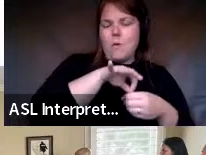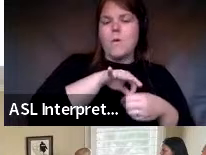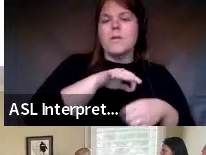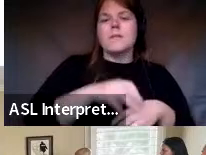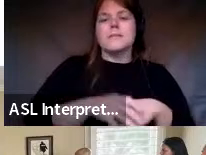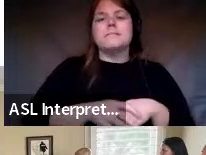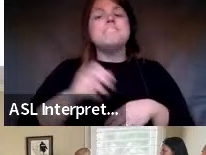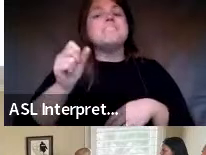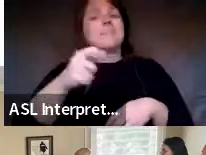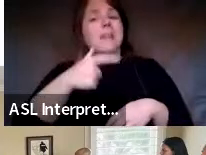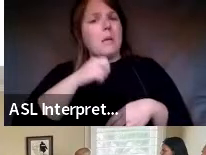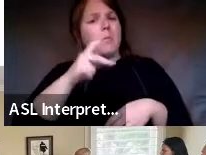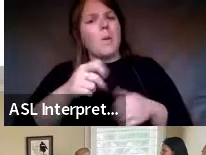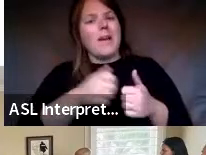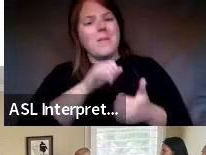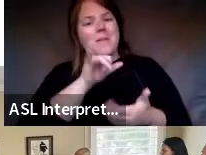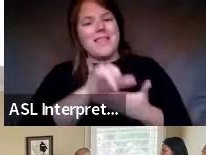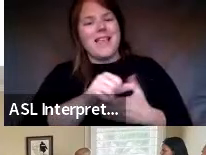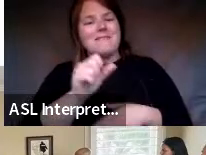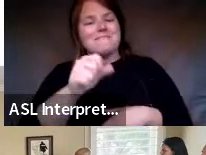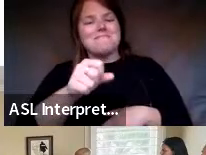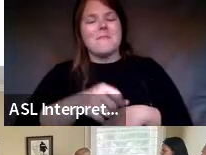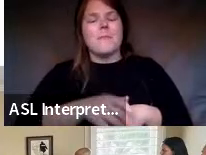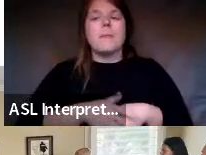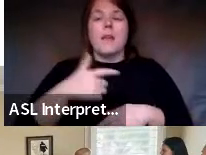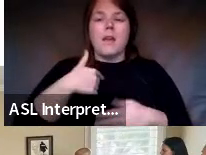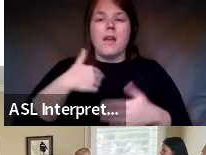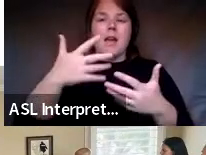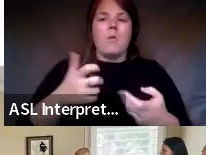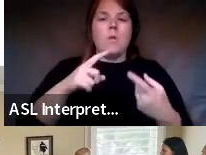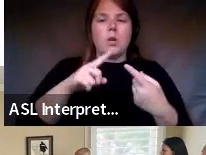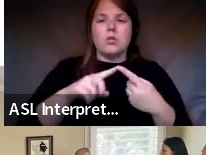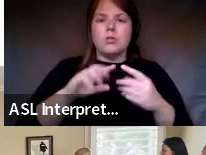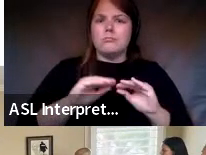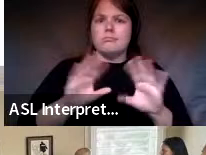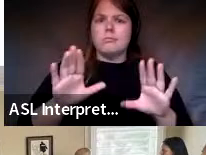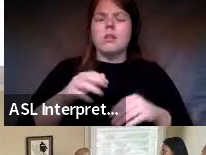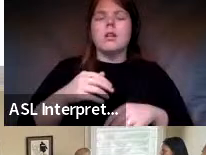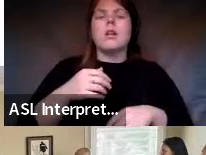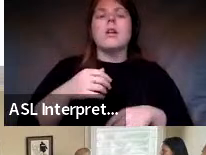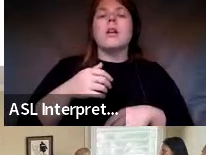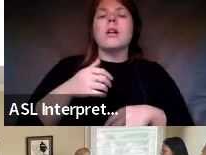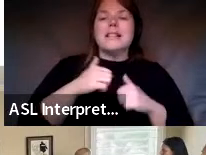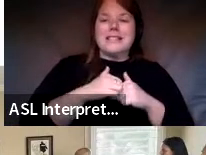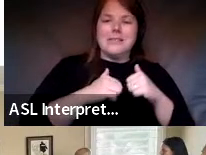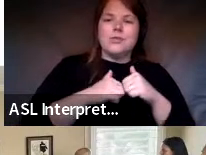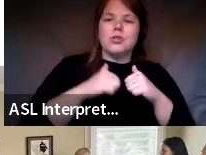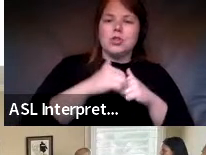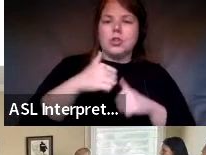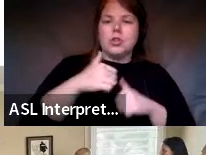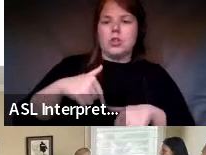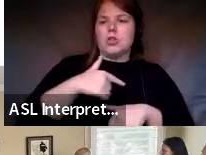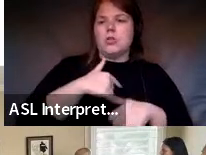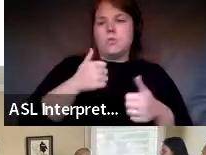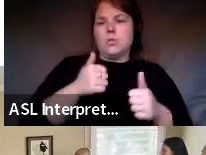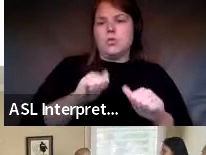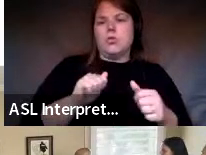Yeah, I'm okay with that. I do want to point out that it is infrastructure that we're trying